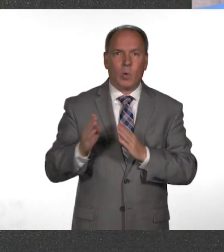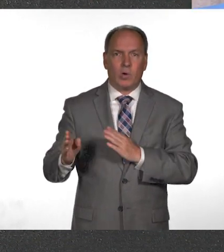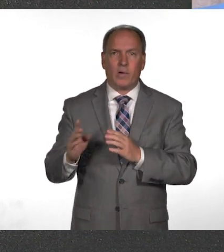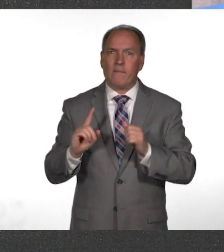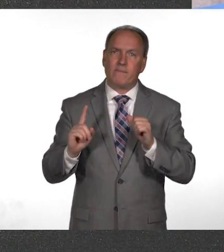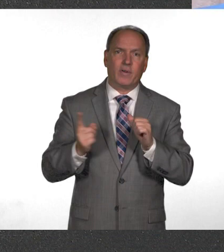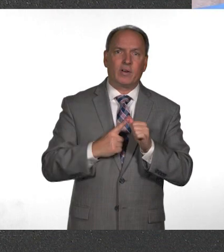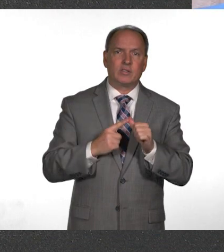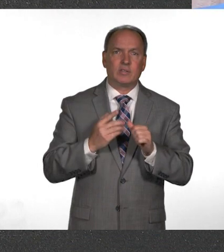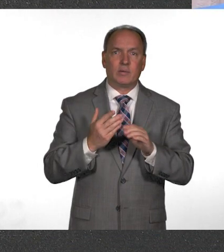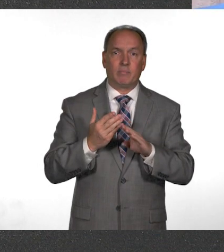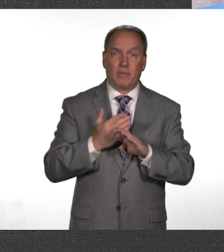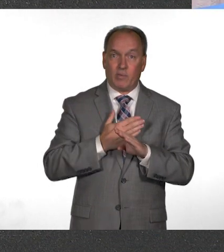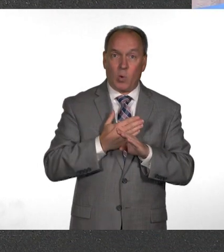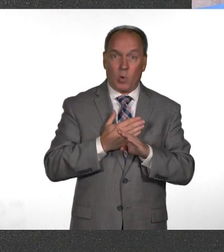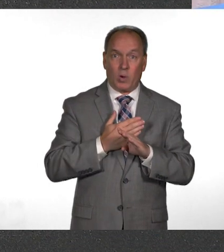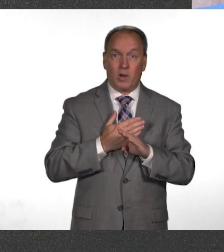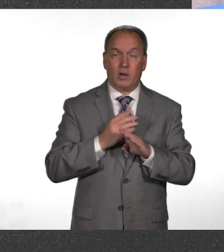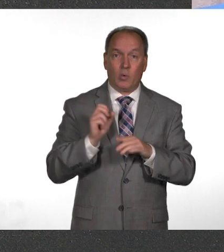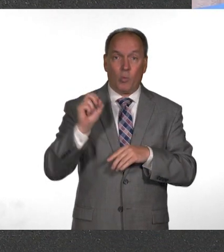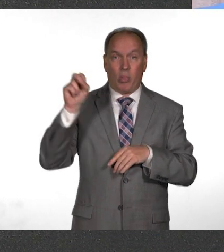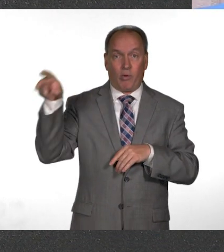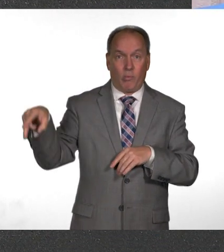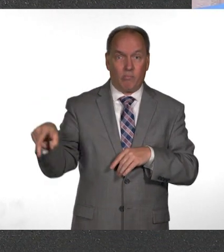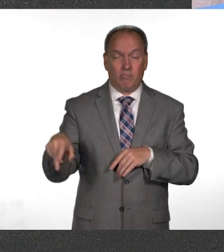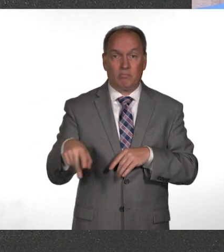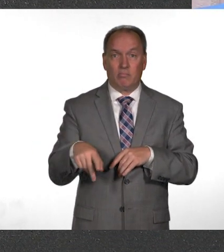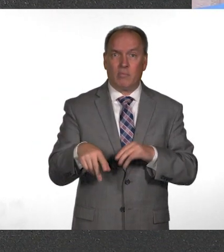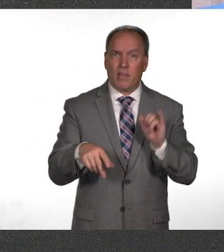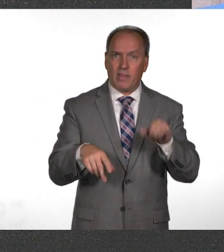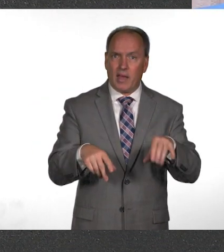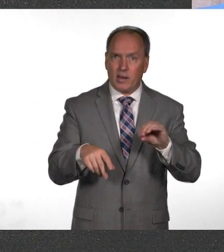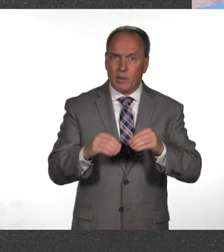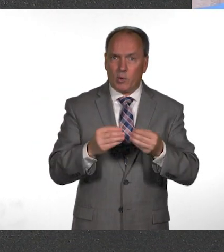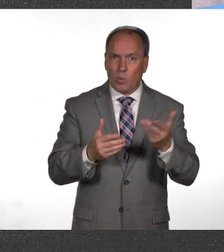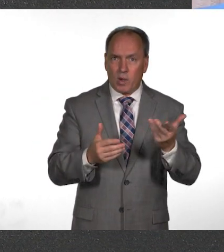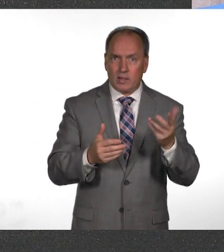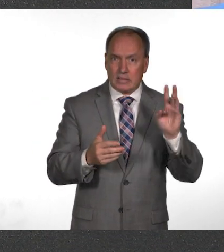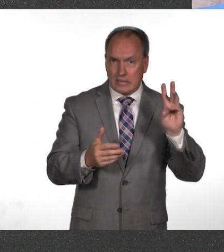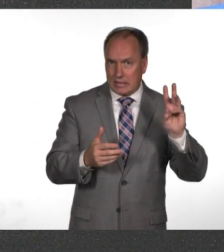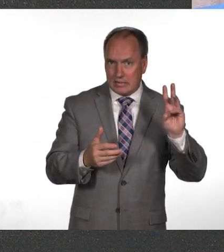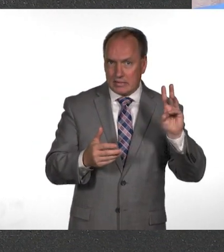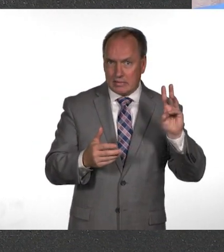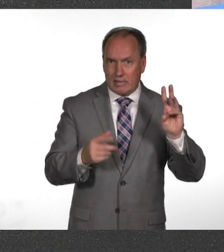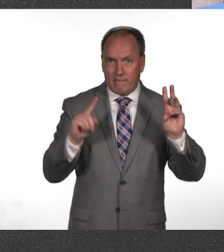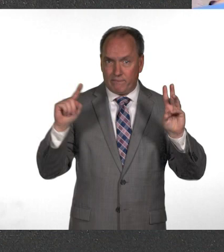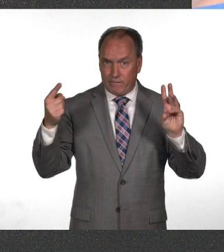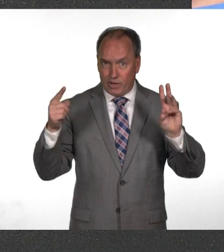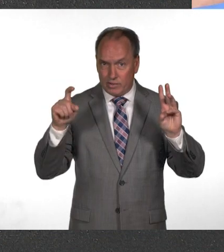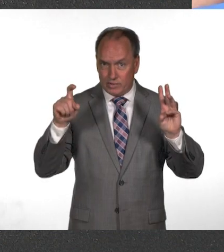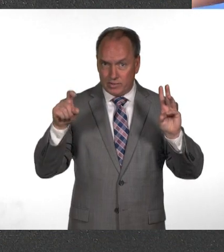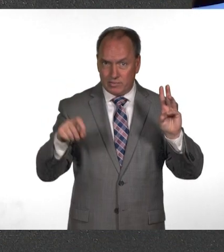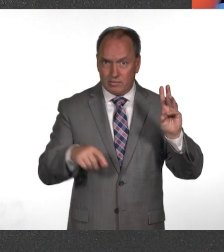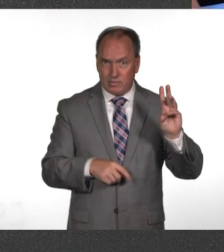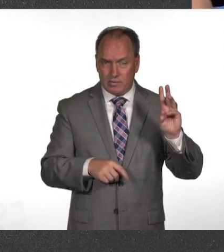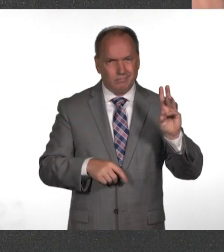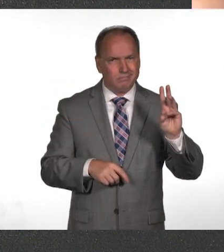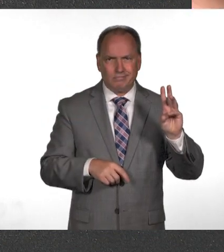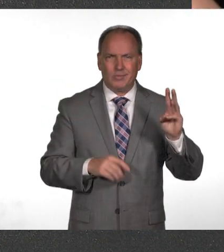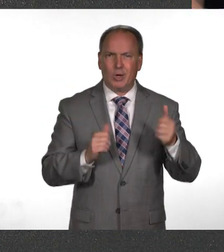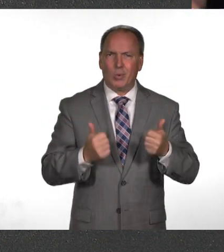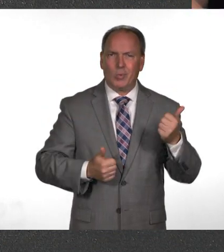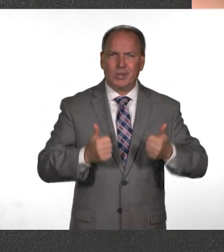number that is? Yeah, it's number 6. That doesn't come first, does it? Do you know what number comes first? What number